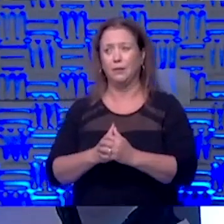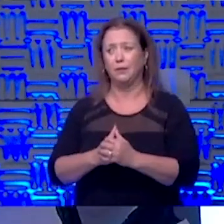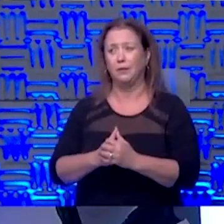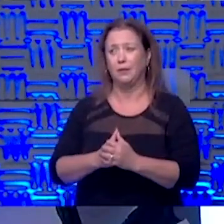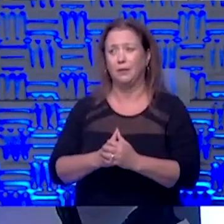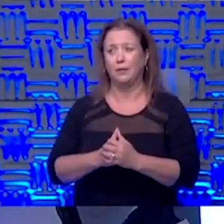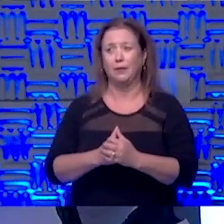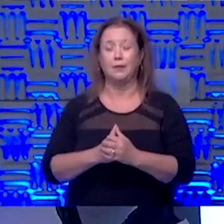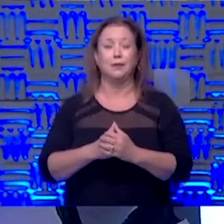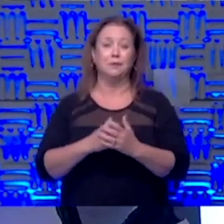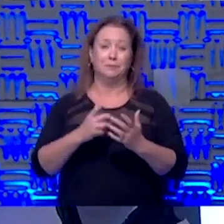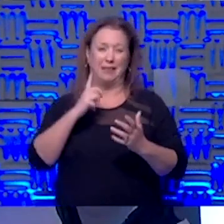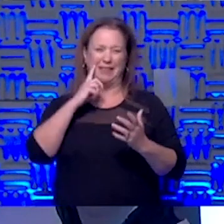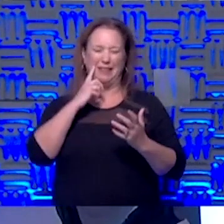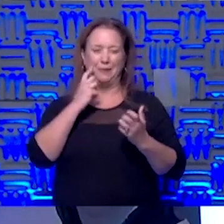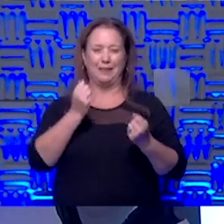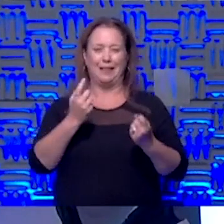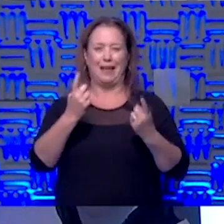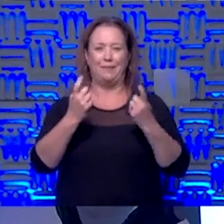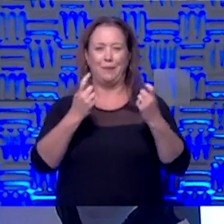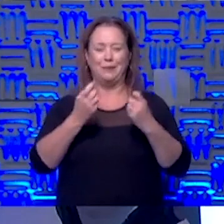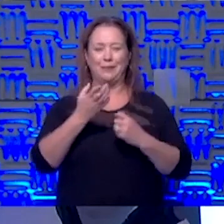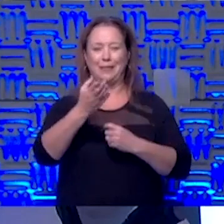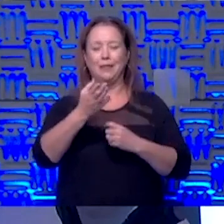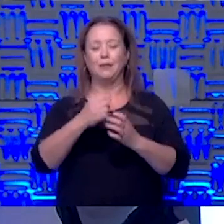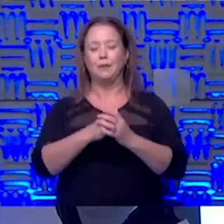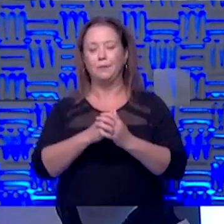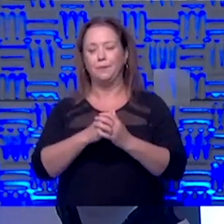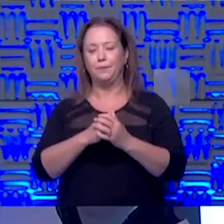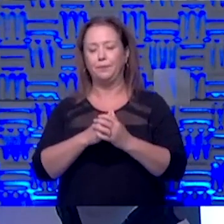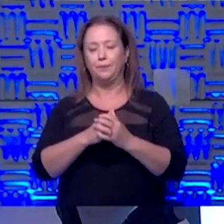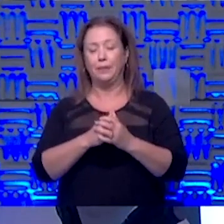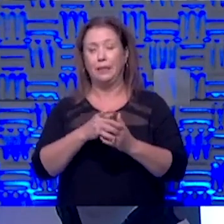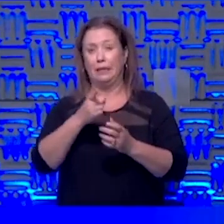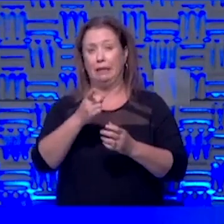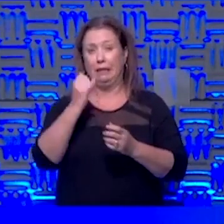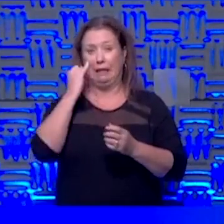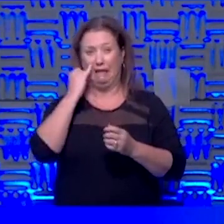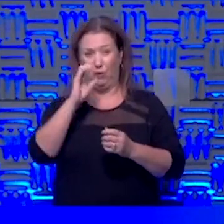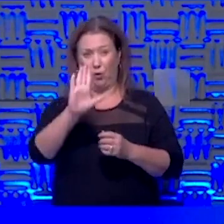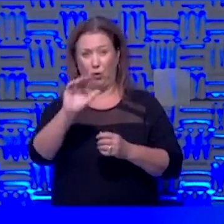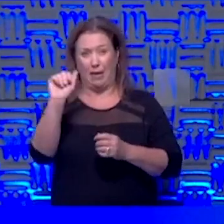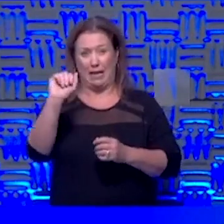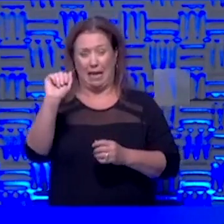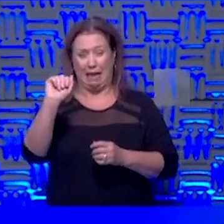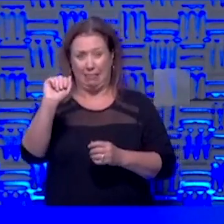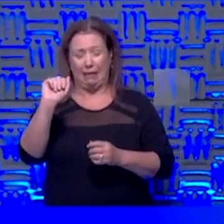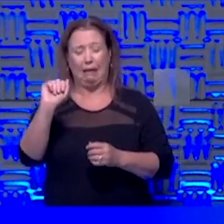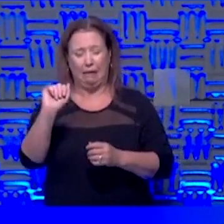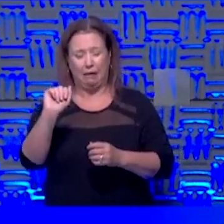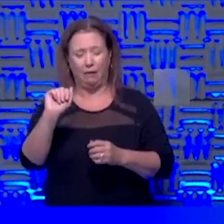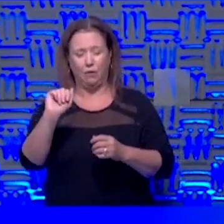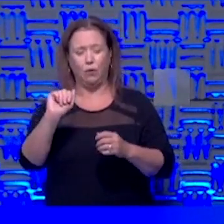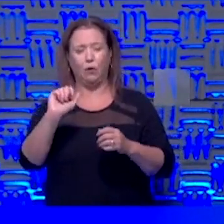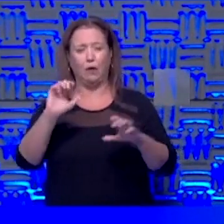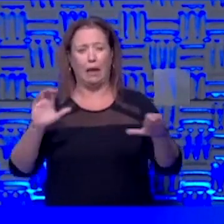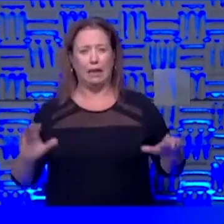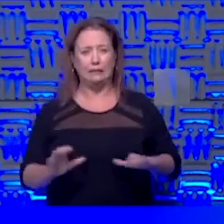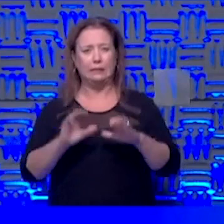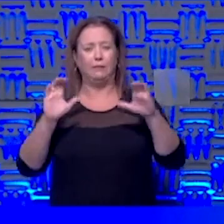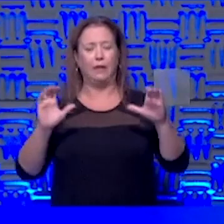I think there's a lot of questions there. So first of all, I would say that if you are an athlete or if you're doing sports and